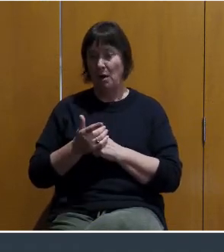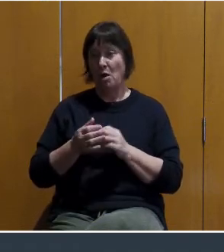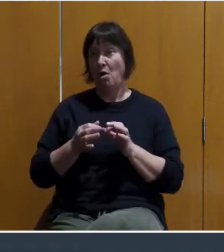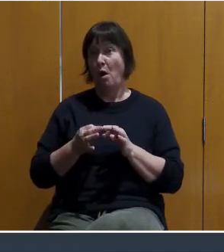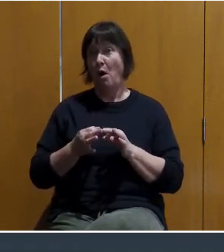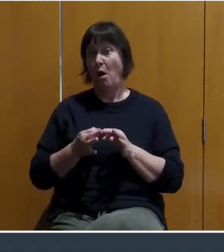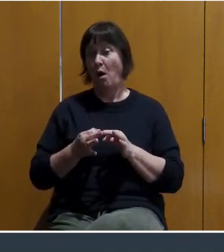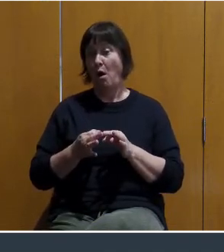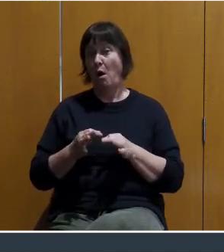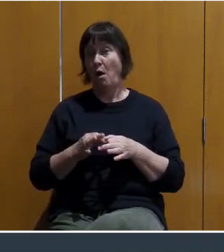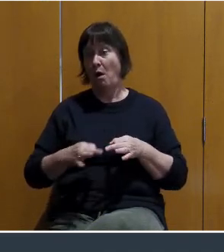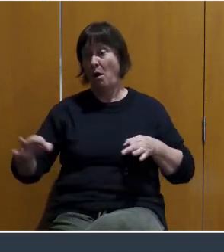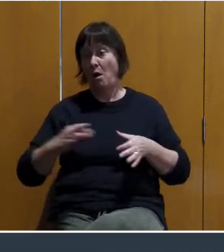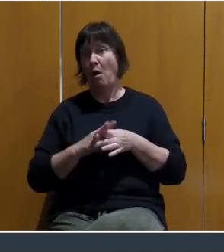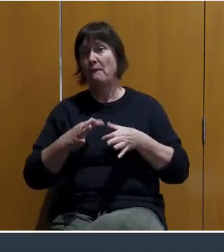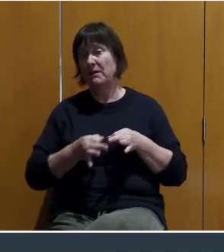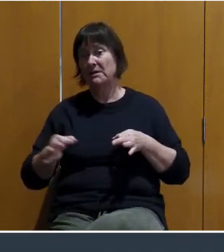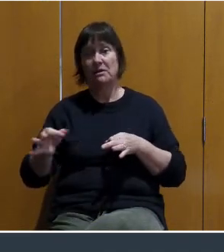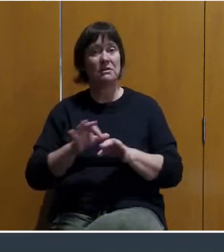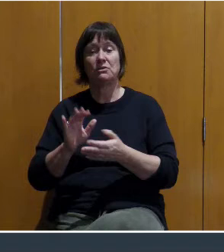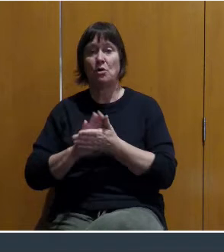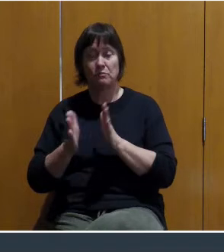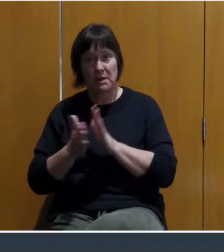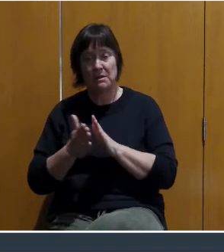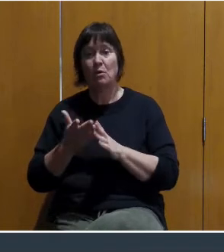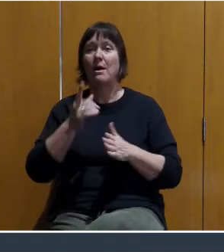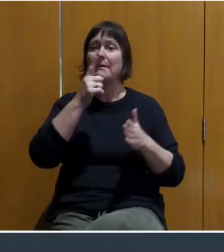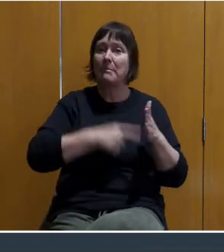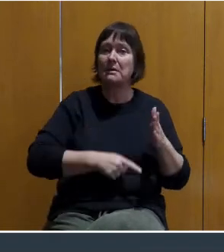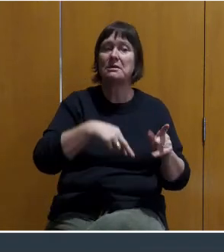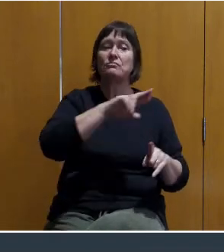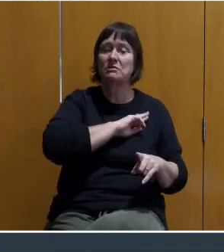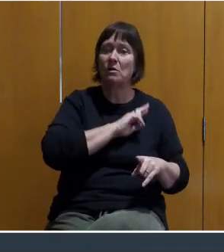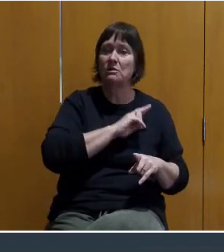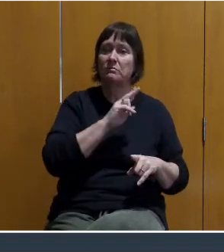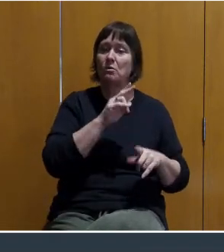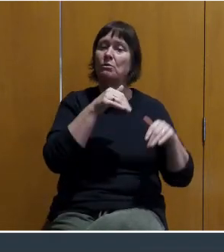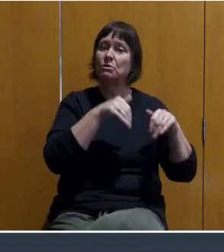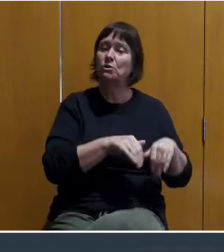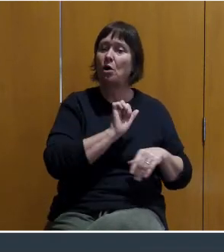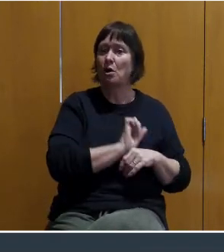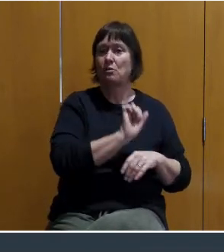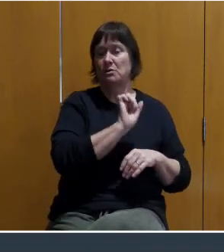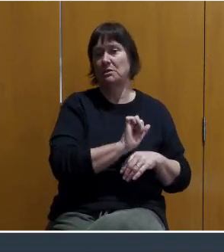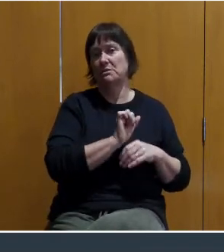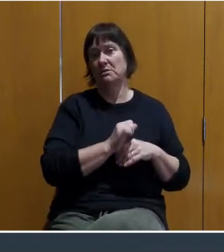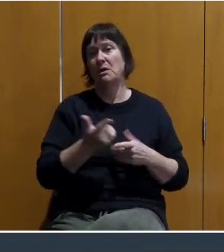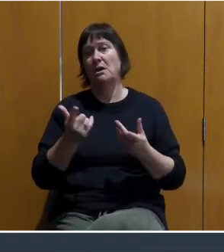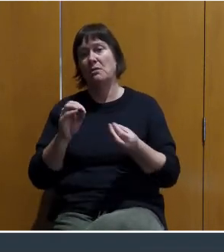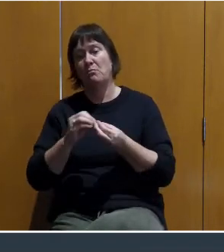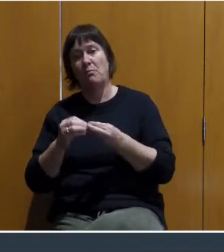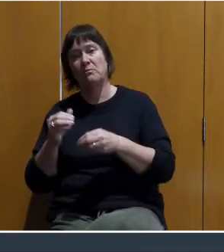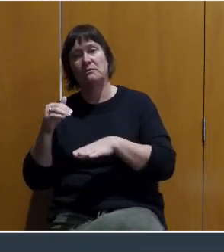neither practical nor enforceable and would appear to punish the responsible dog handler while the problems of nuisance dogs